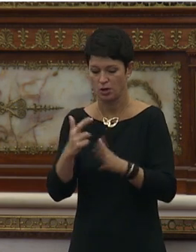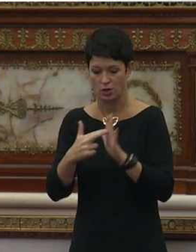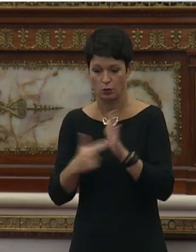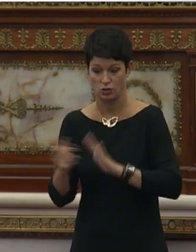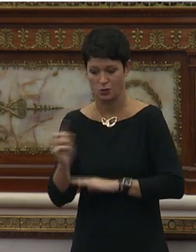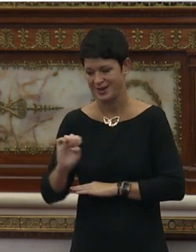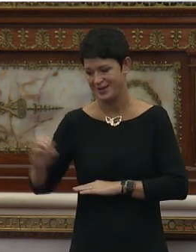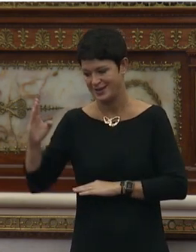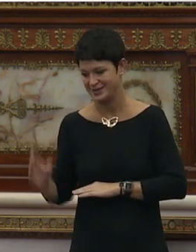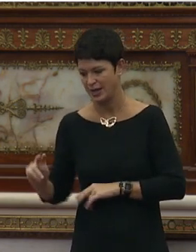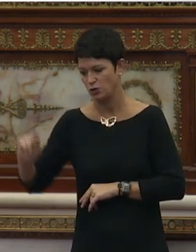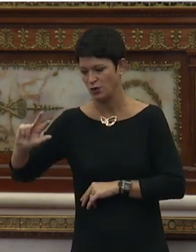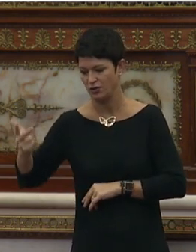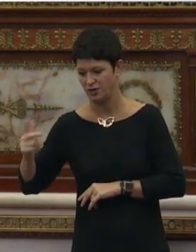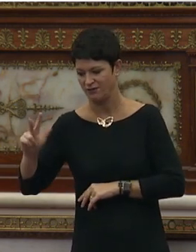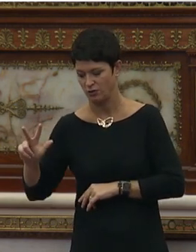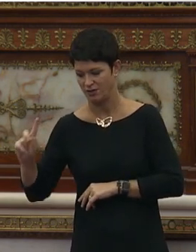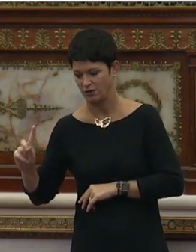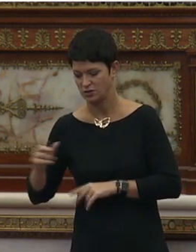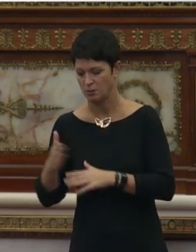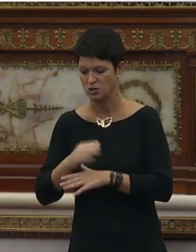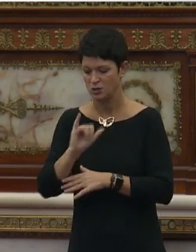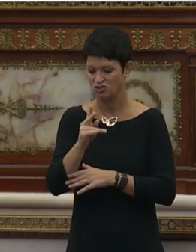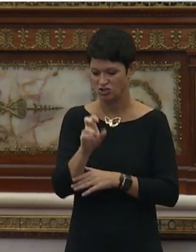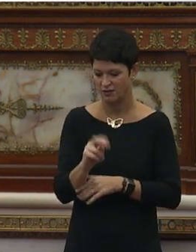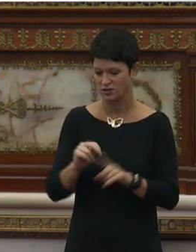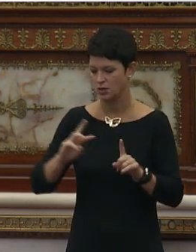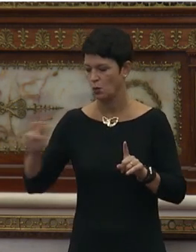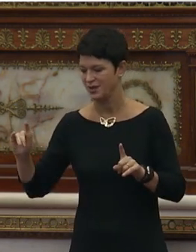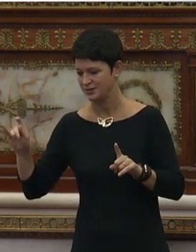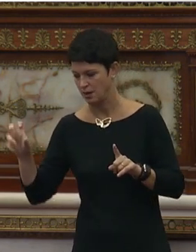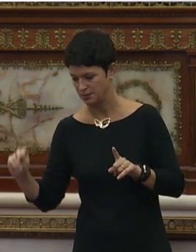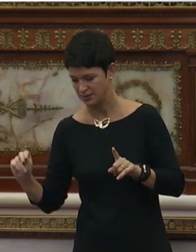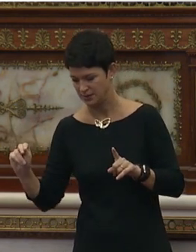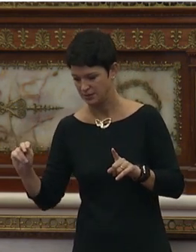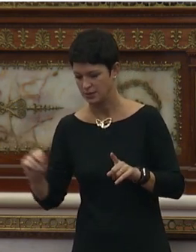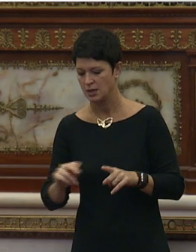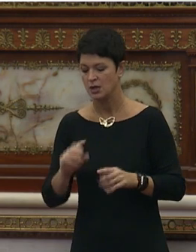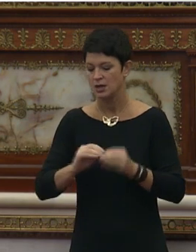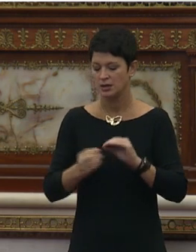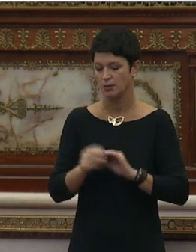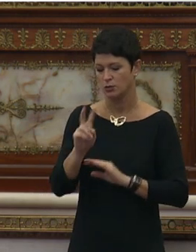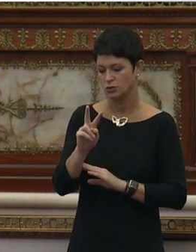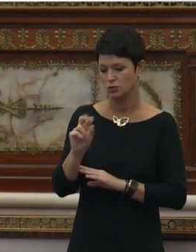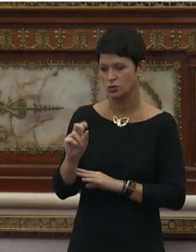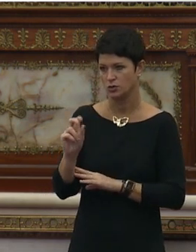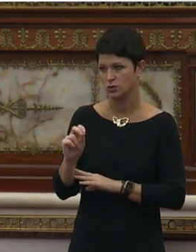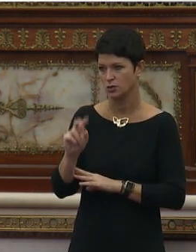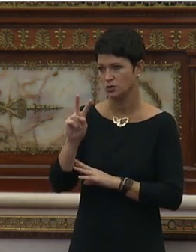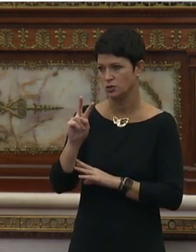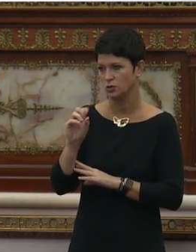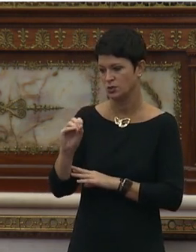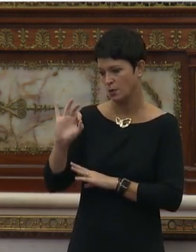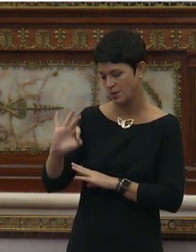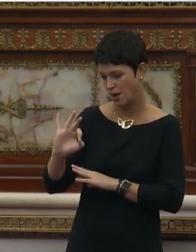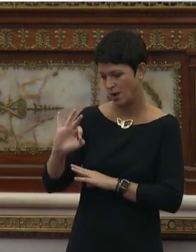on the east side of North 31st Street between Jefferson Street and West Thompson Street. And bill number 200 2009, entitled An